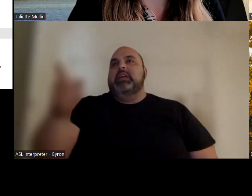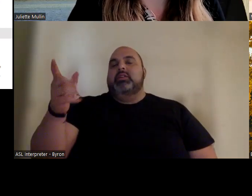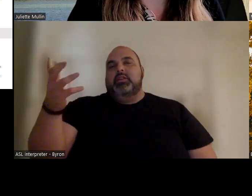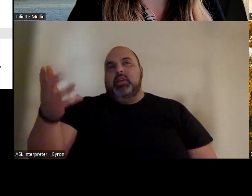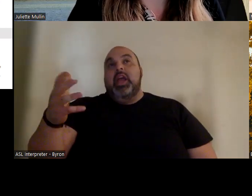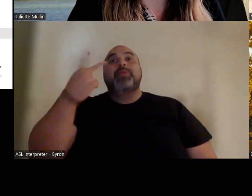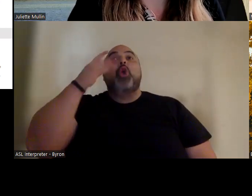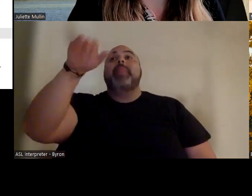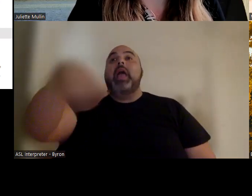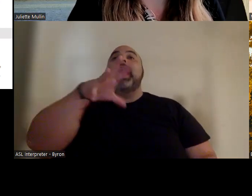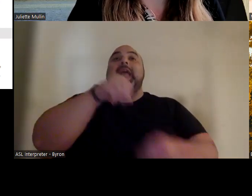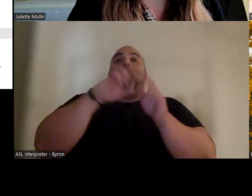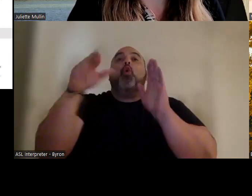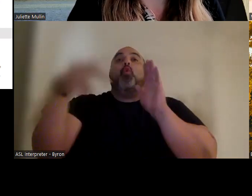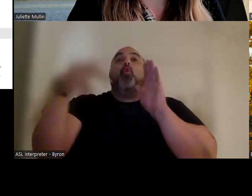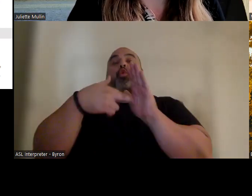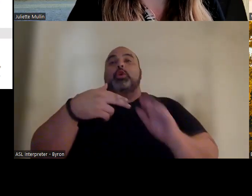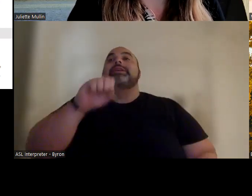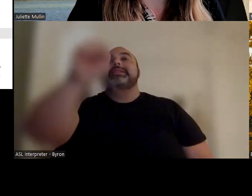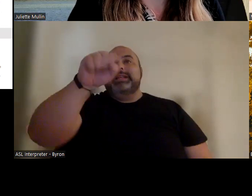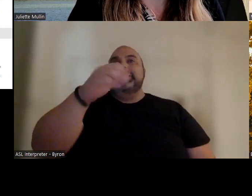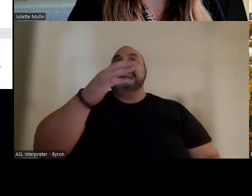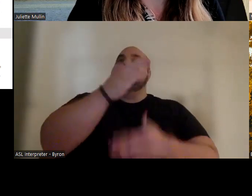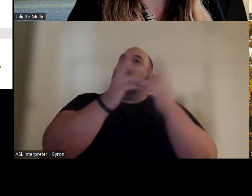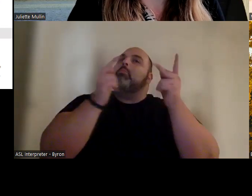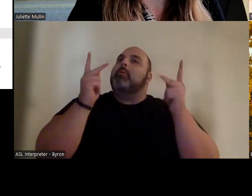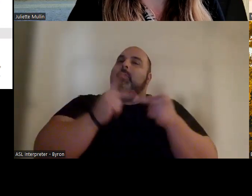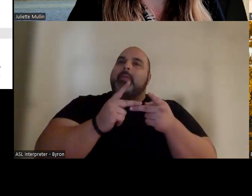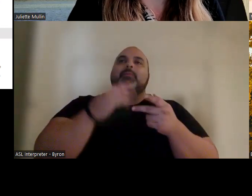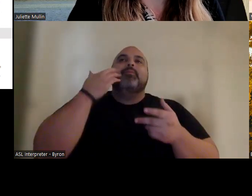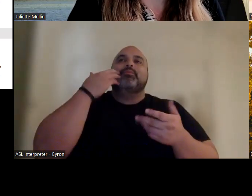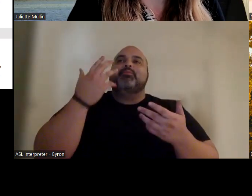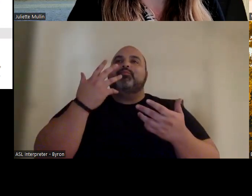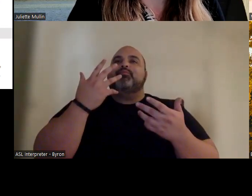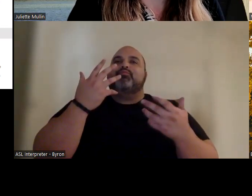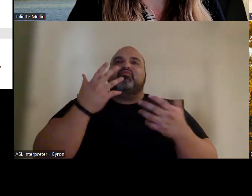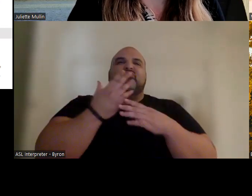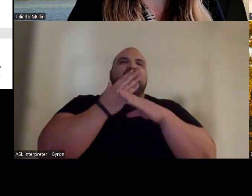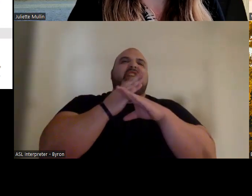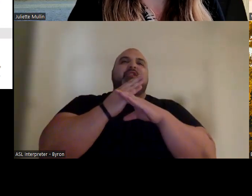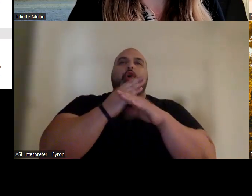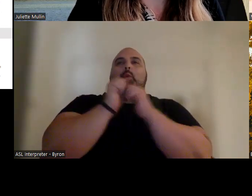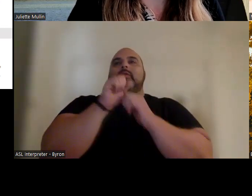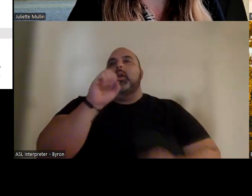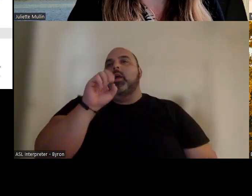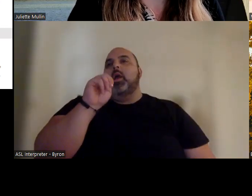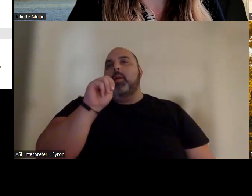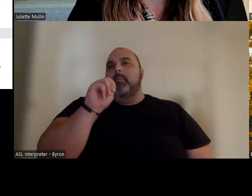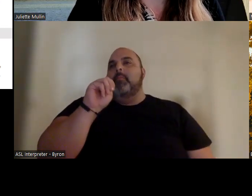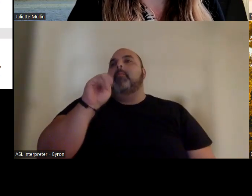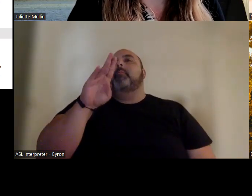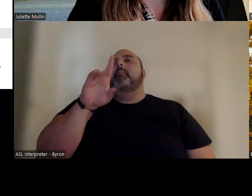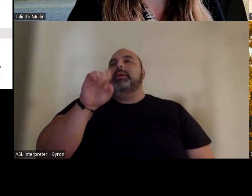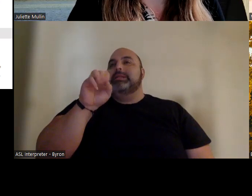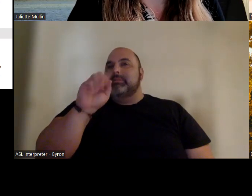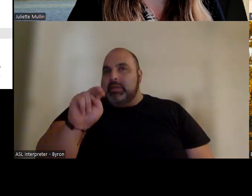in our role. Yes, there were some places where, you know, there was interference with ombudsman and so that really is why